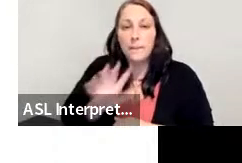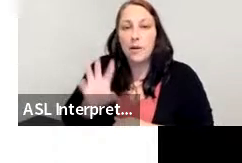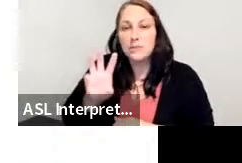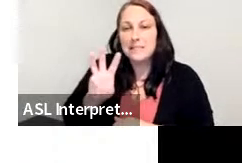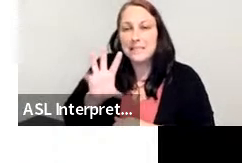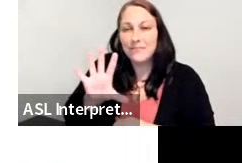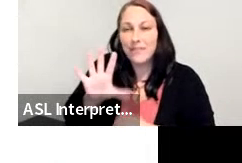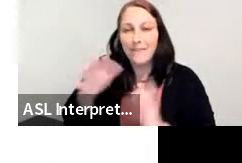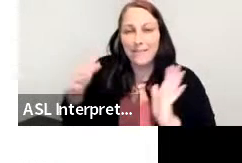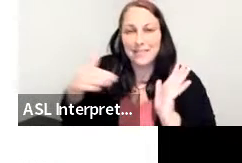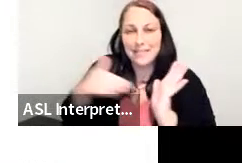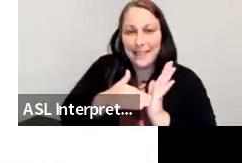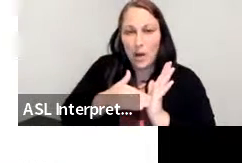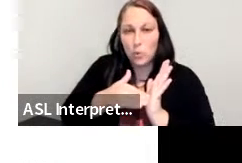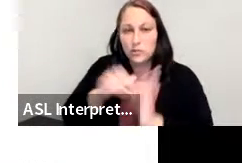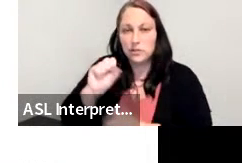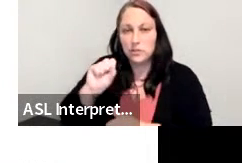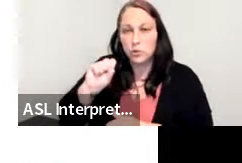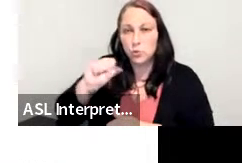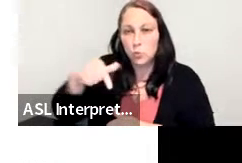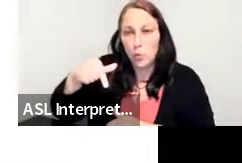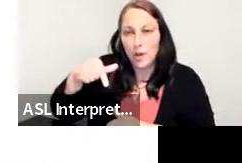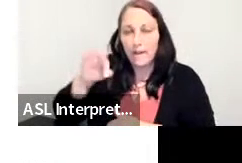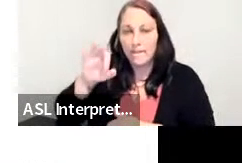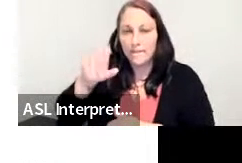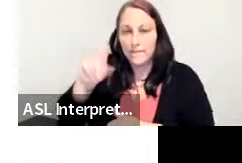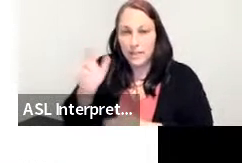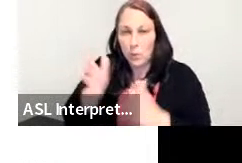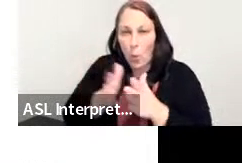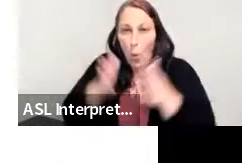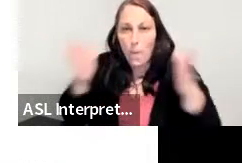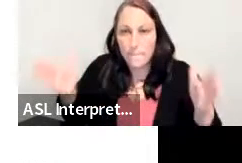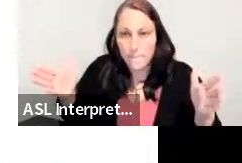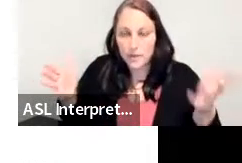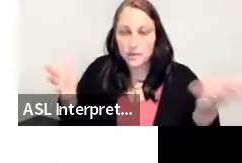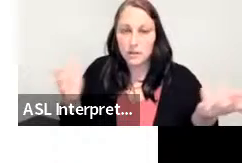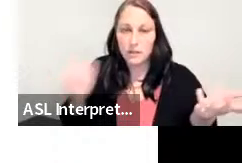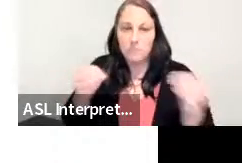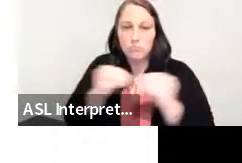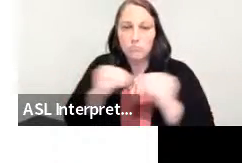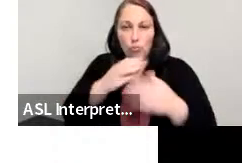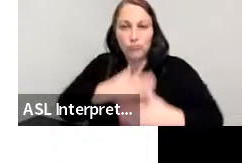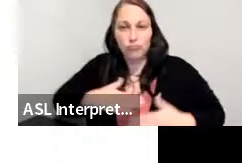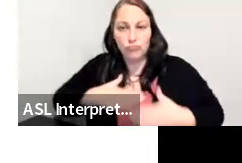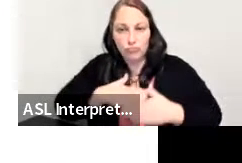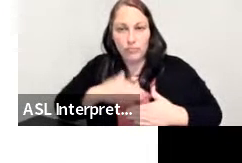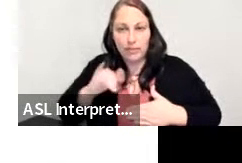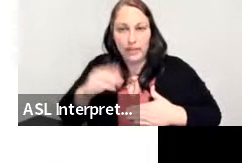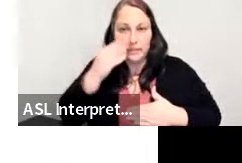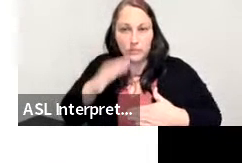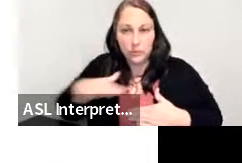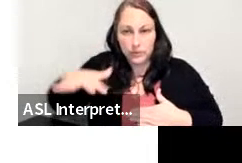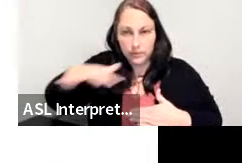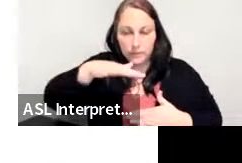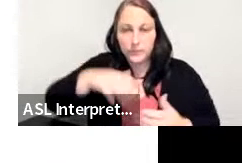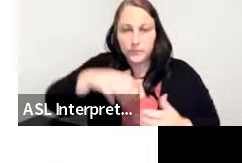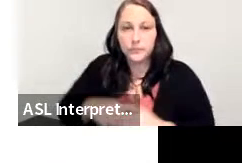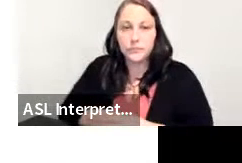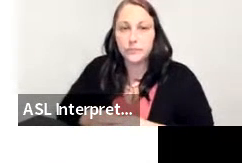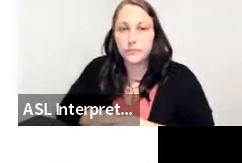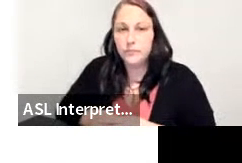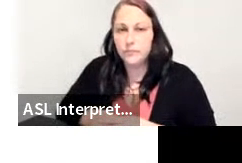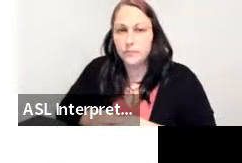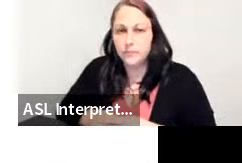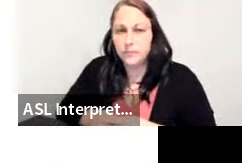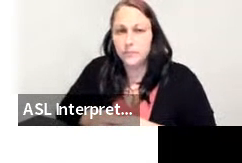open space, which will greatly improve the 6th Street experience. And in conjunction with DDOT, we're going to help with traffic mitigation by installing new